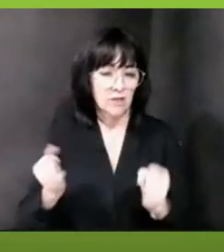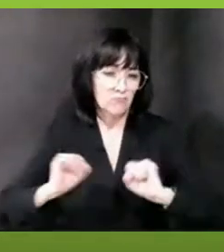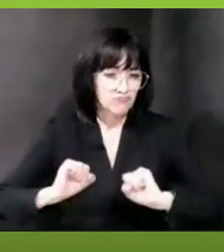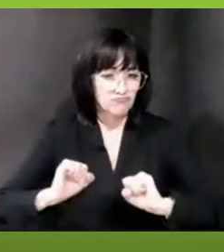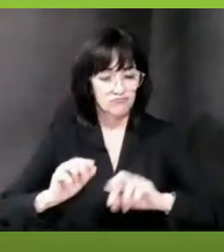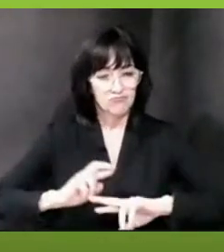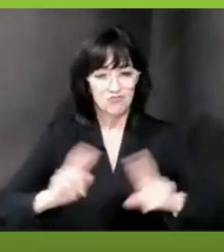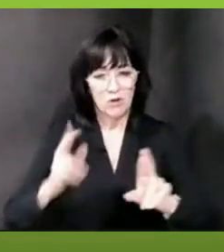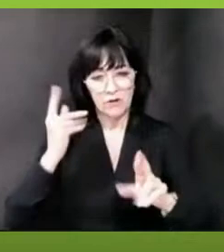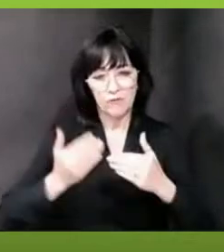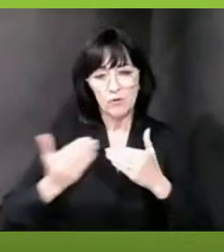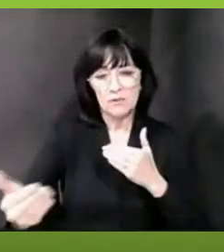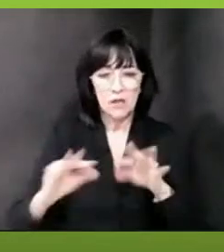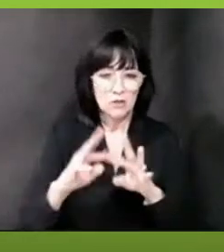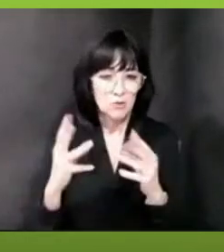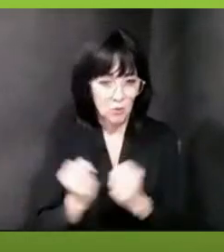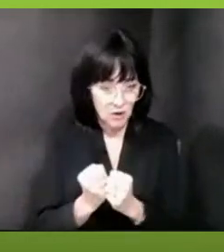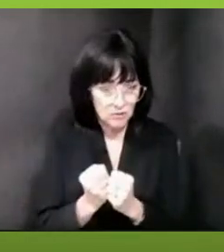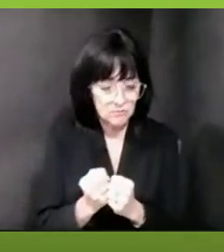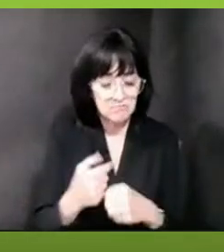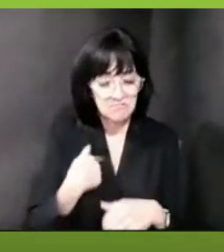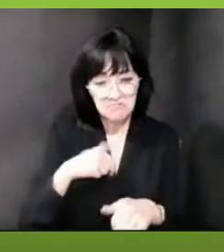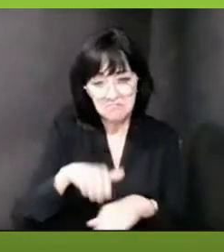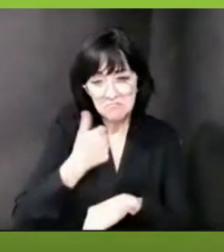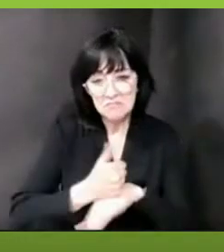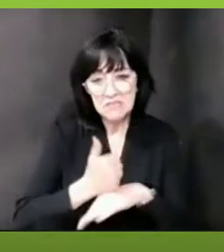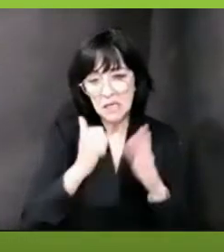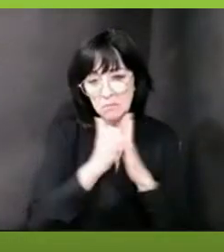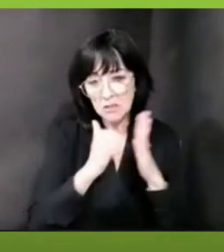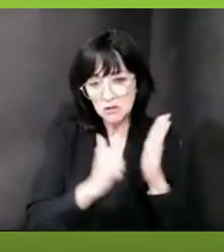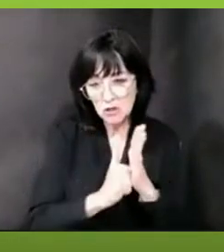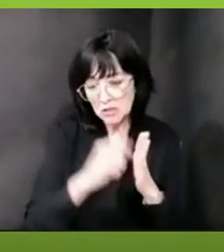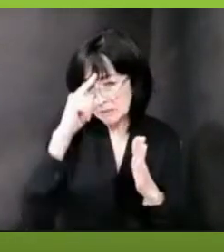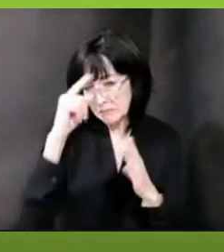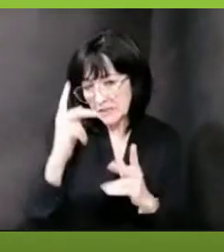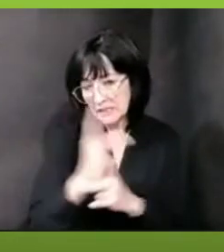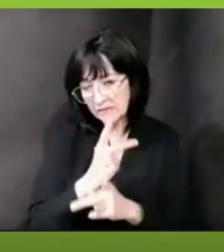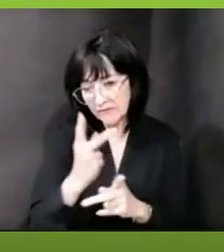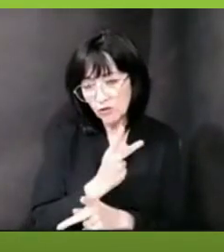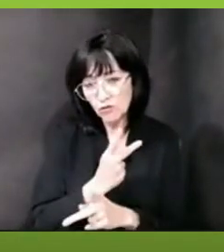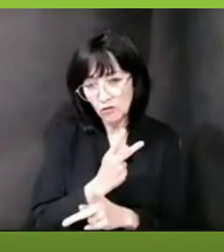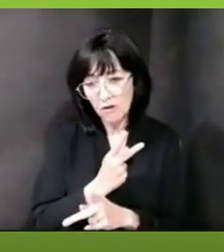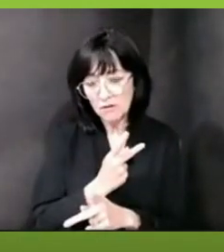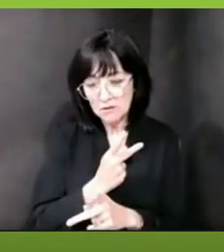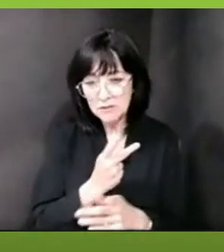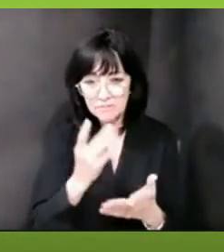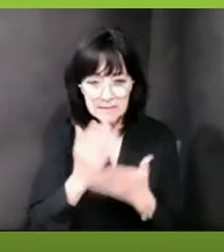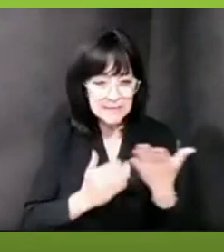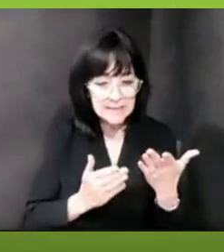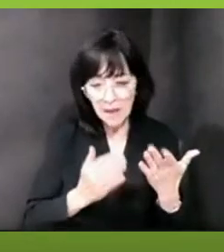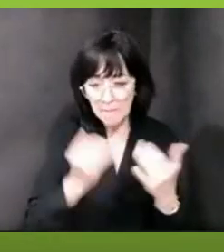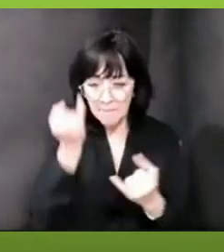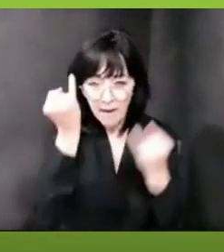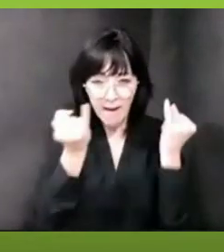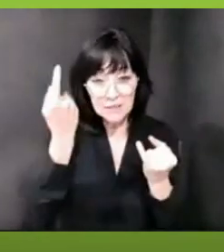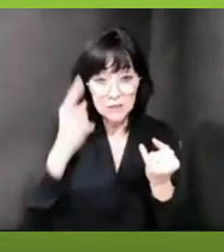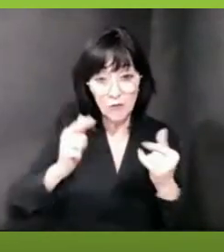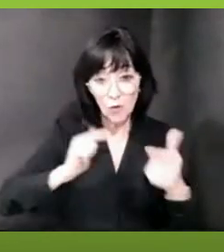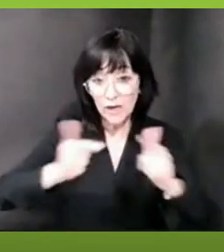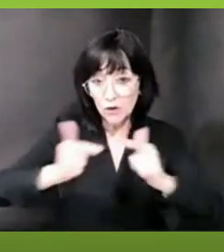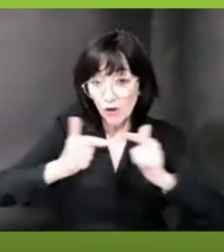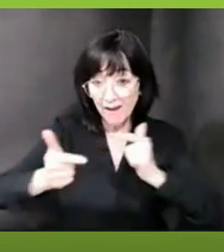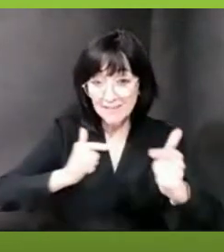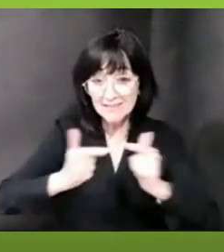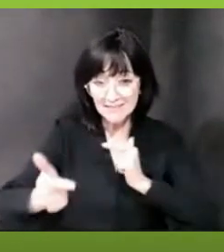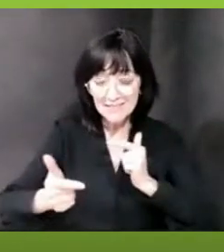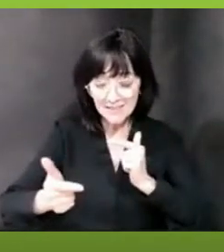pre-planned ahead of time. We make an agenda of what we're going to do, figure out some interactive pieces. If anyone tuned in last Wednesday, we